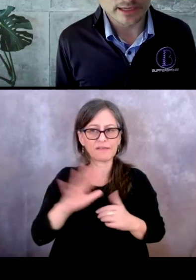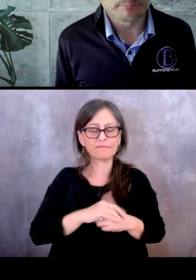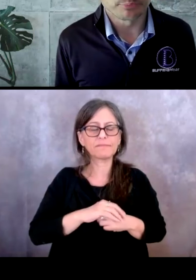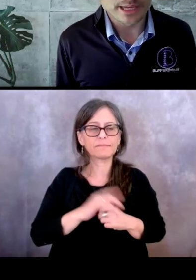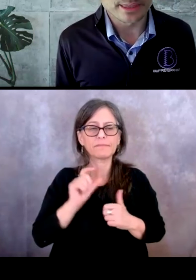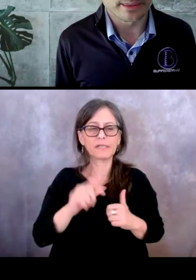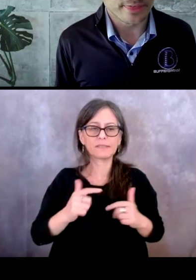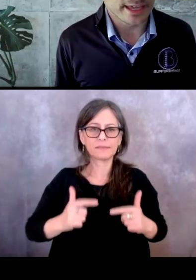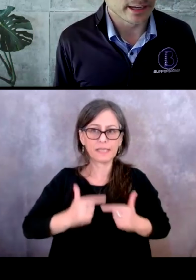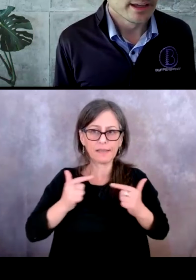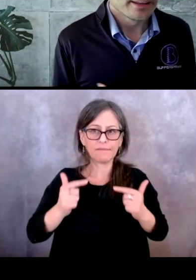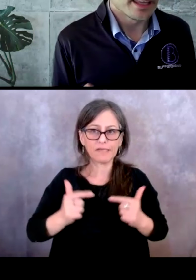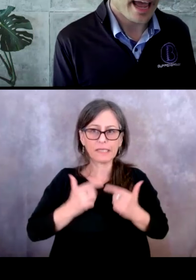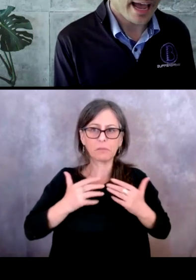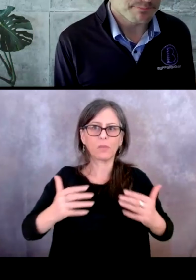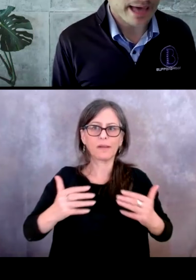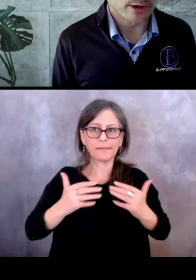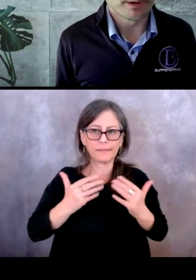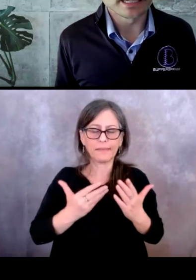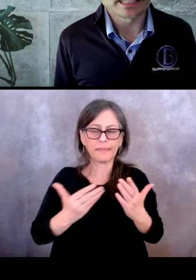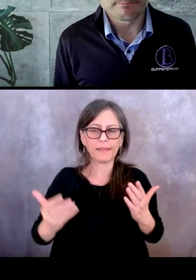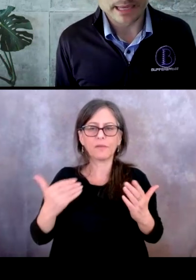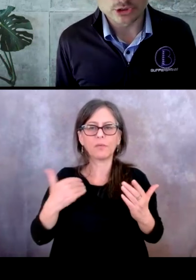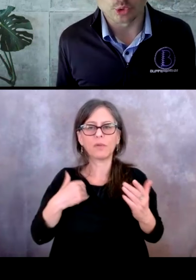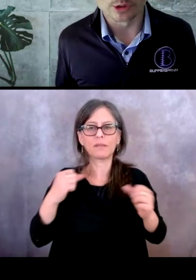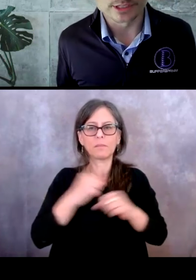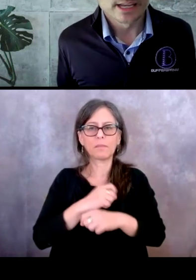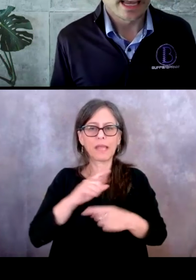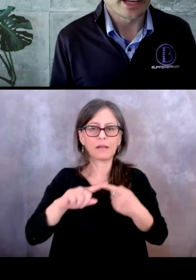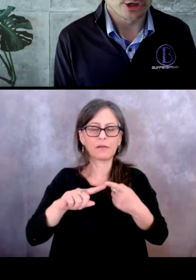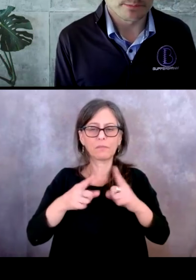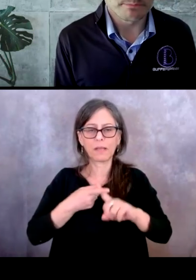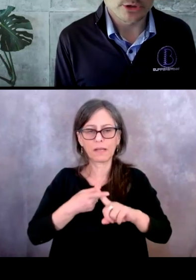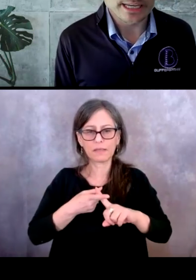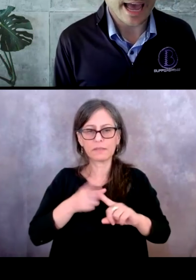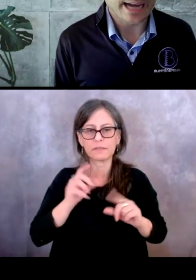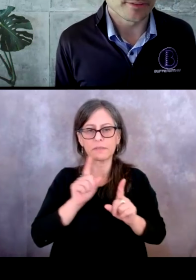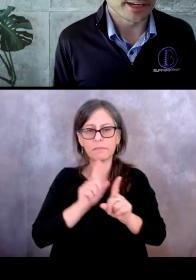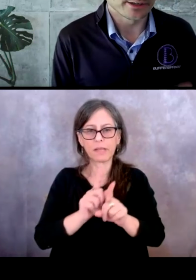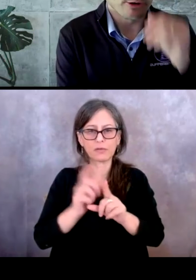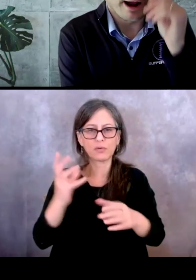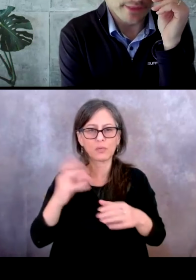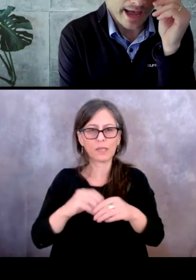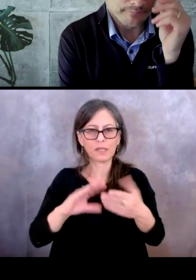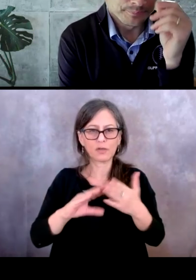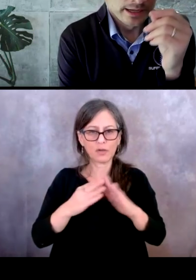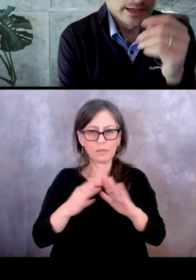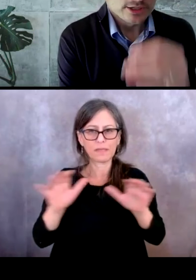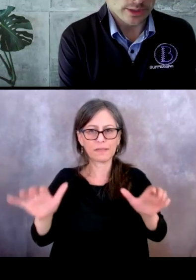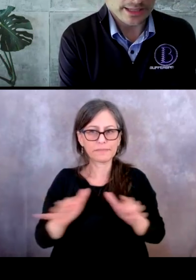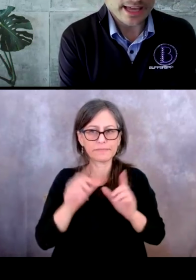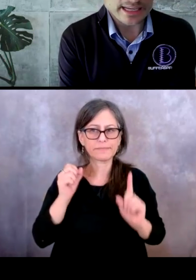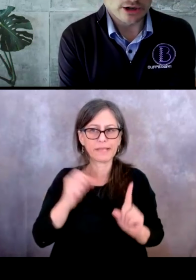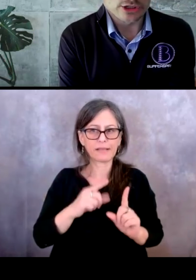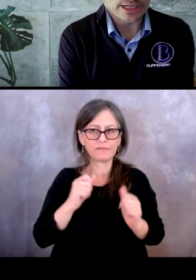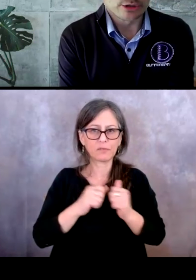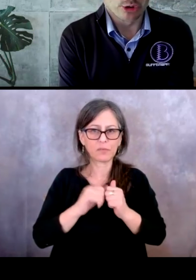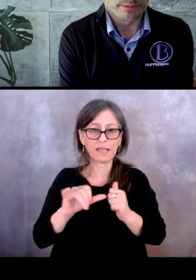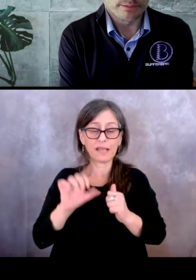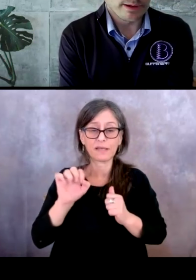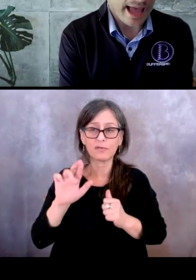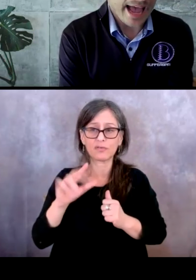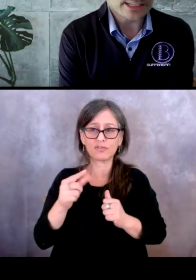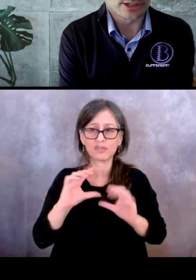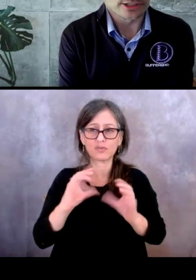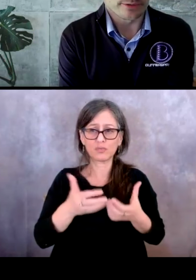be a living, breathing thing that has battle buddies and mentors and your community activated around that. So in that ERG